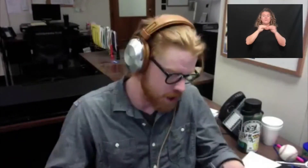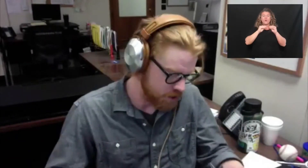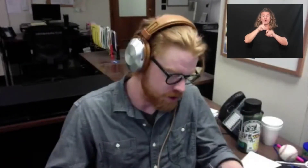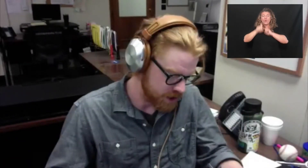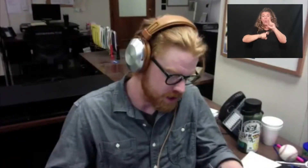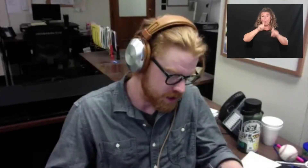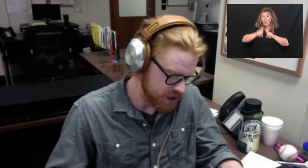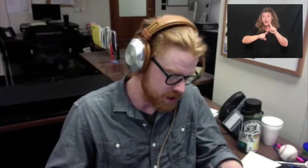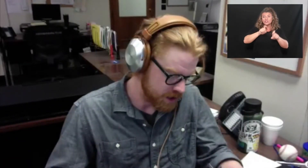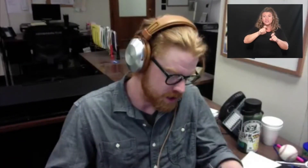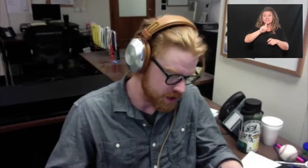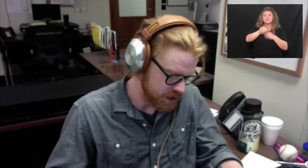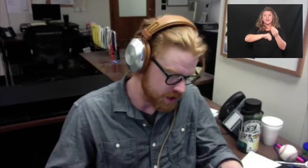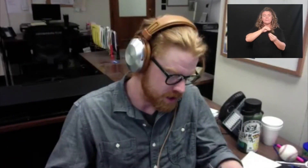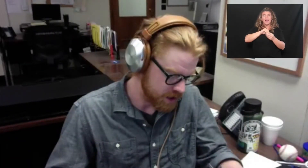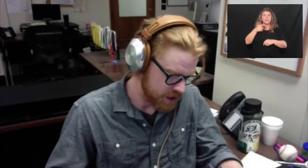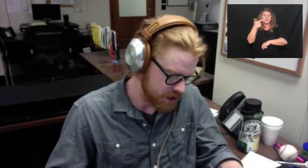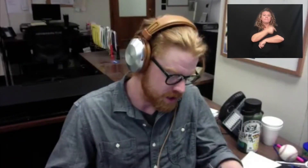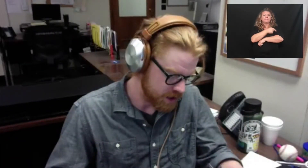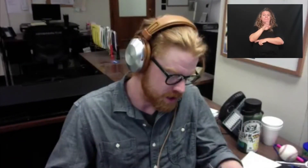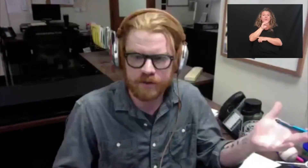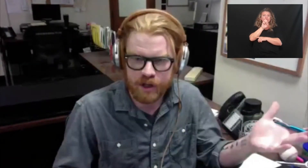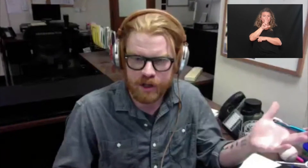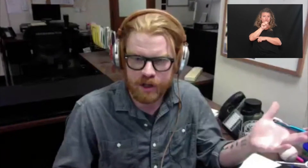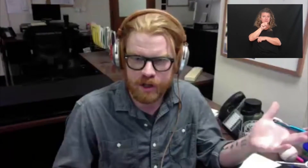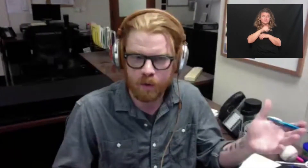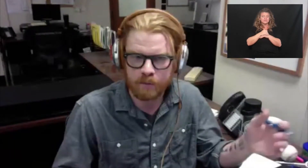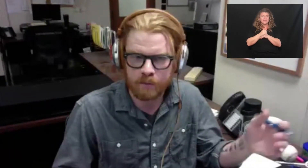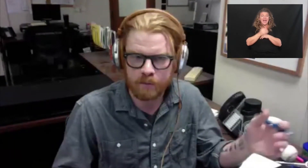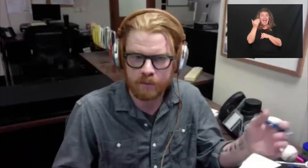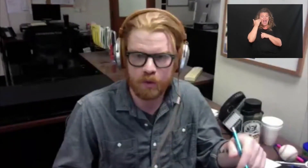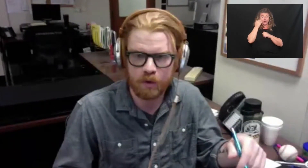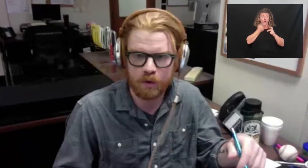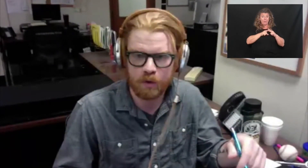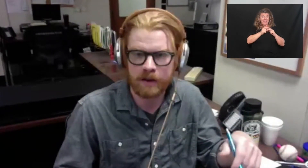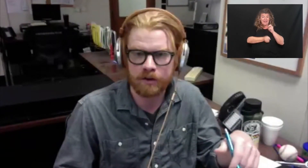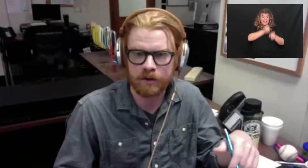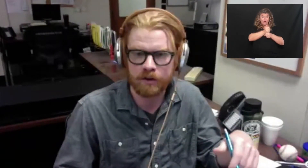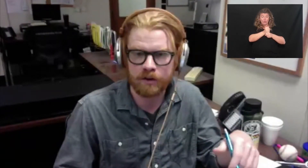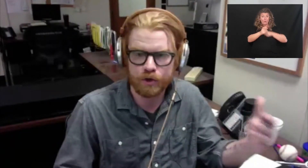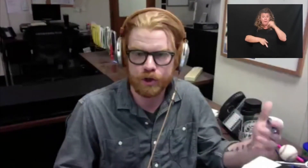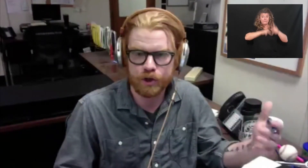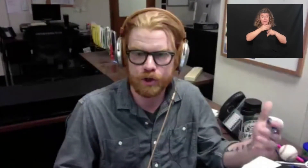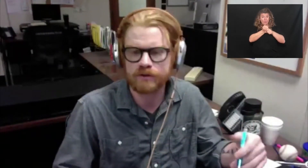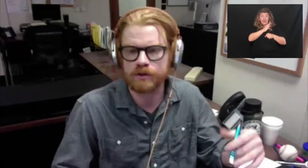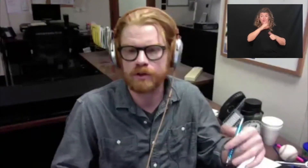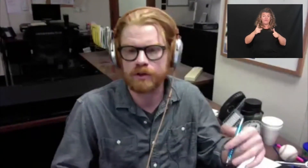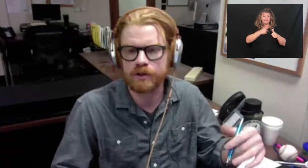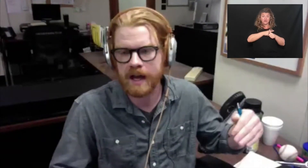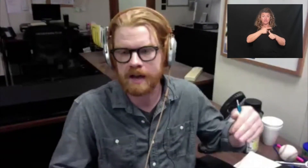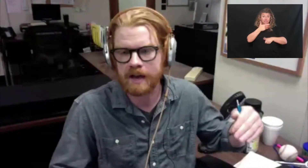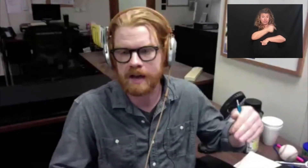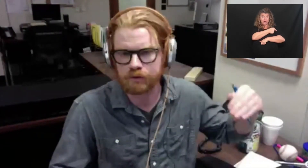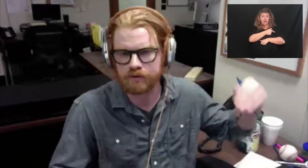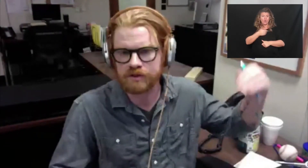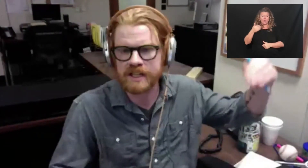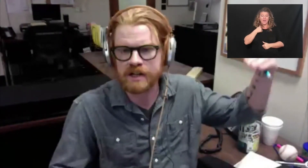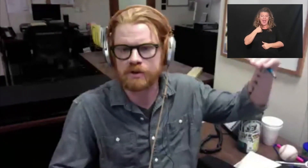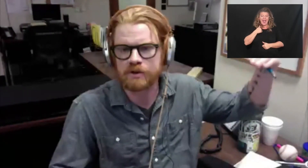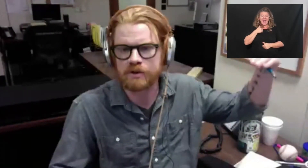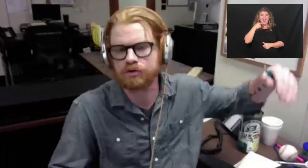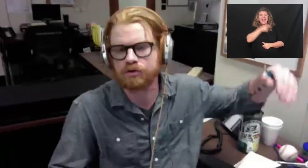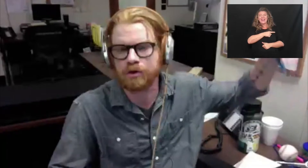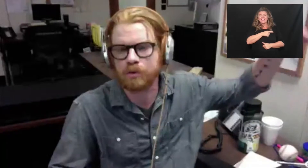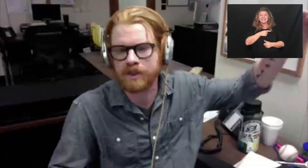about our booster shots. So I know, at the beginning of the year when people were getting their first shots, we had this sort of